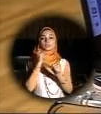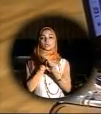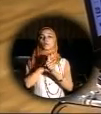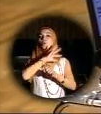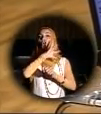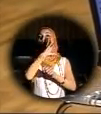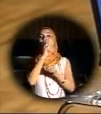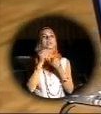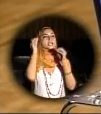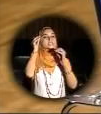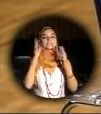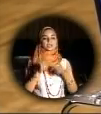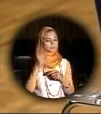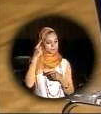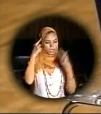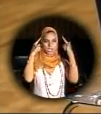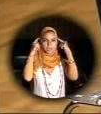That's a friend of Mr. Diamante.